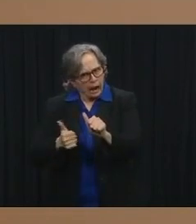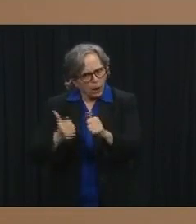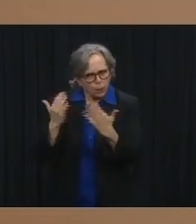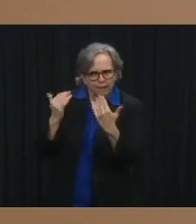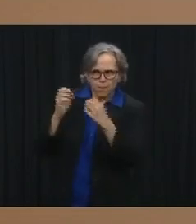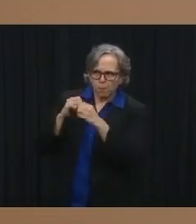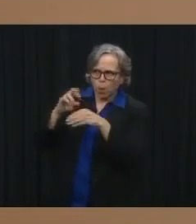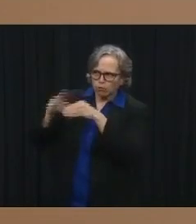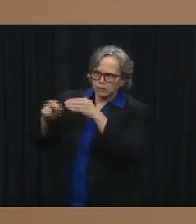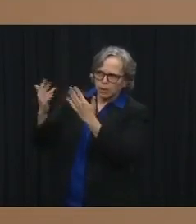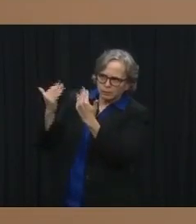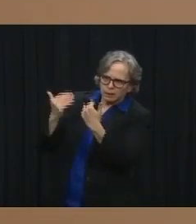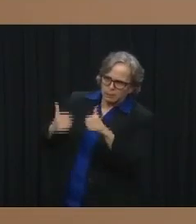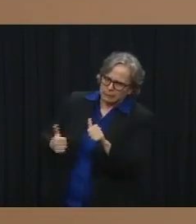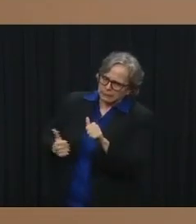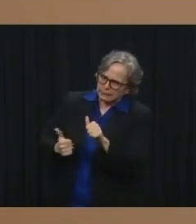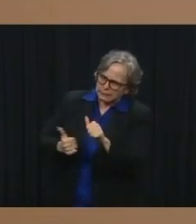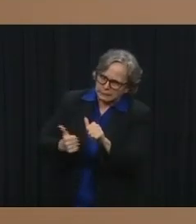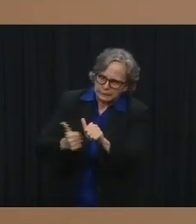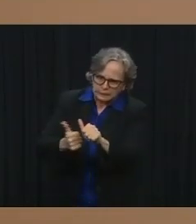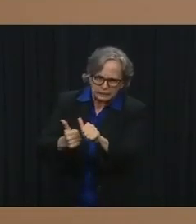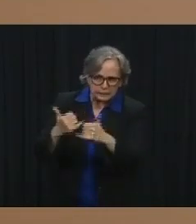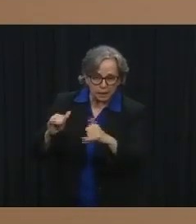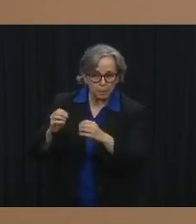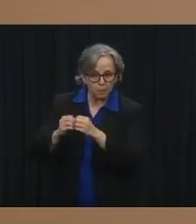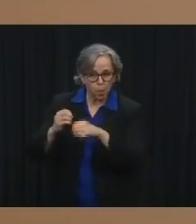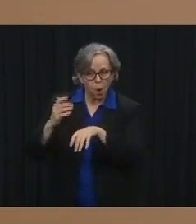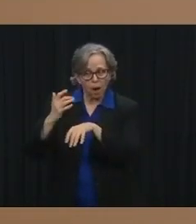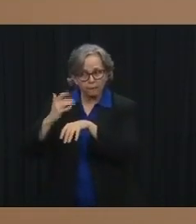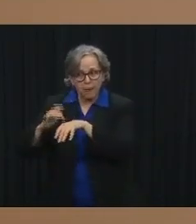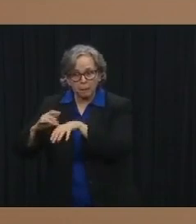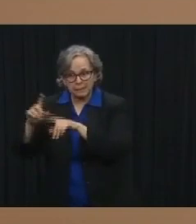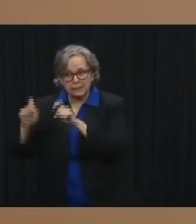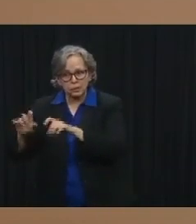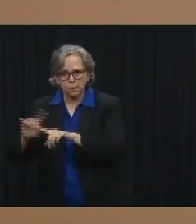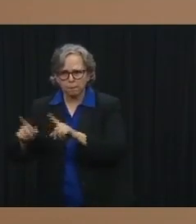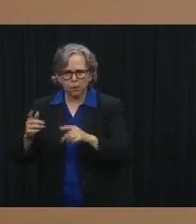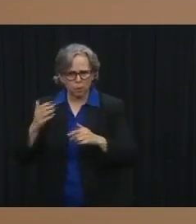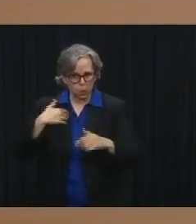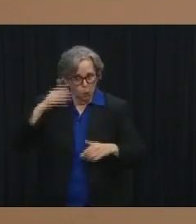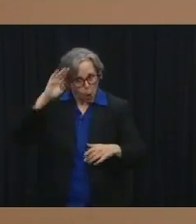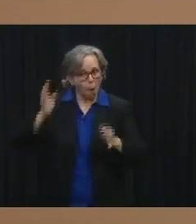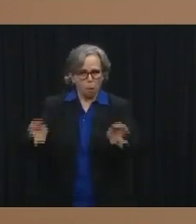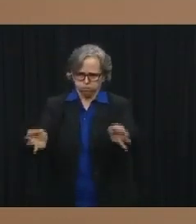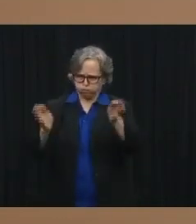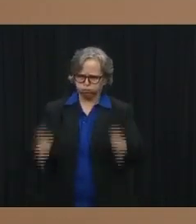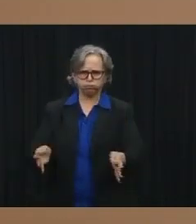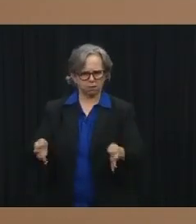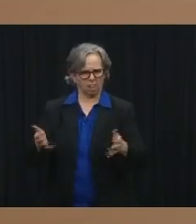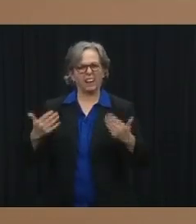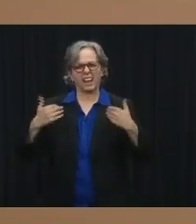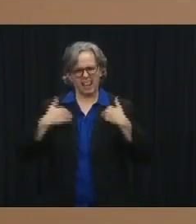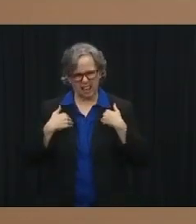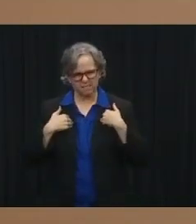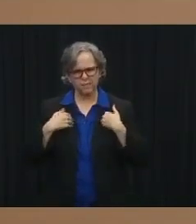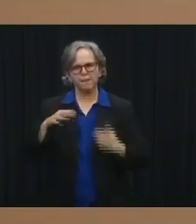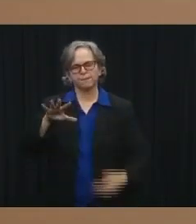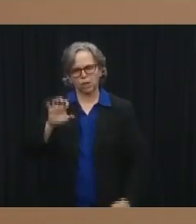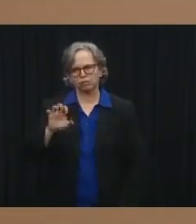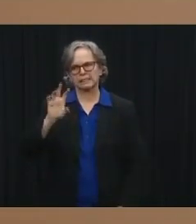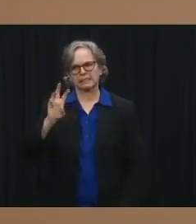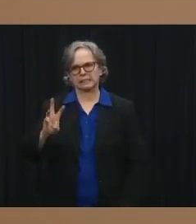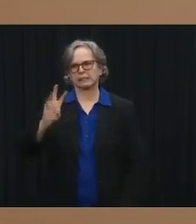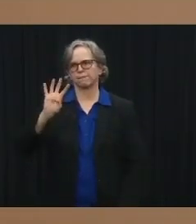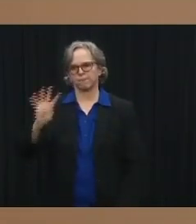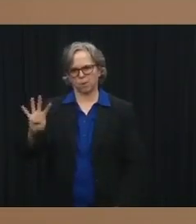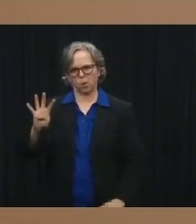up testing capability. But we do know for certain that we have at least 564 cases in Ohio, and now